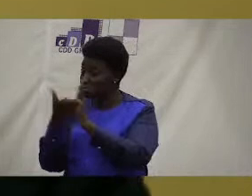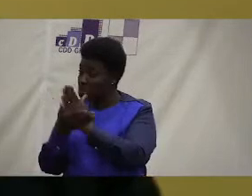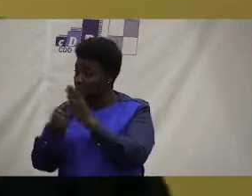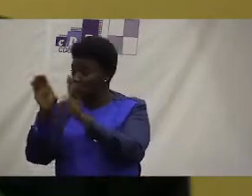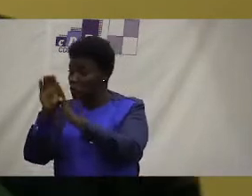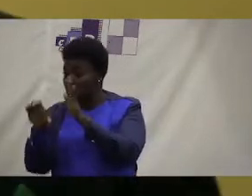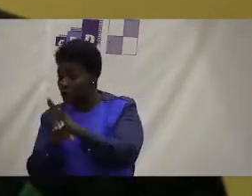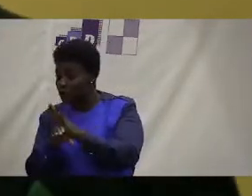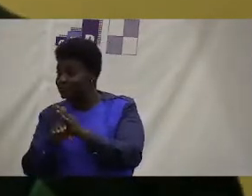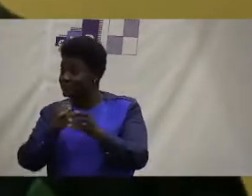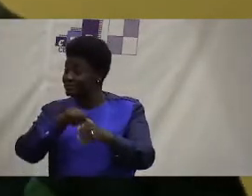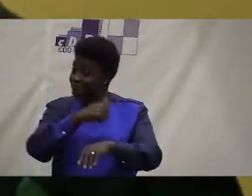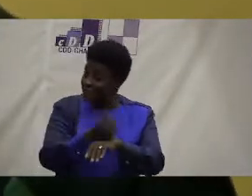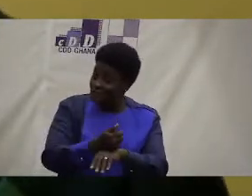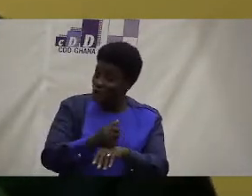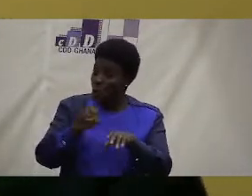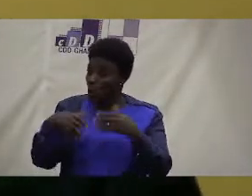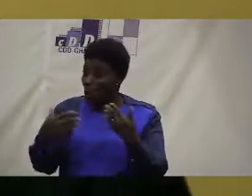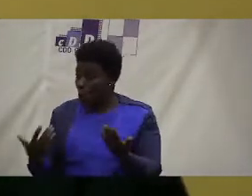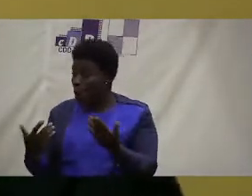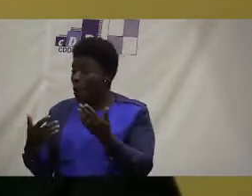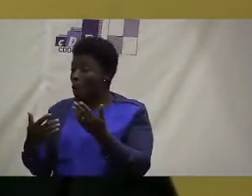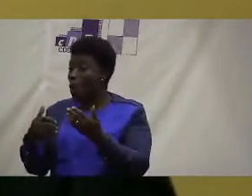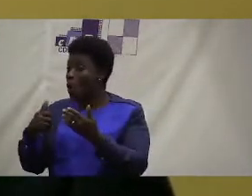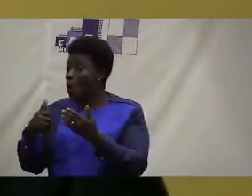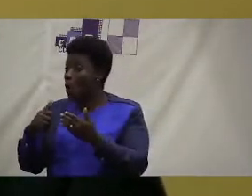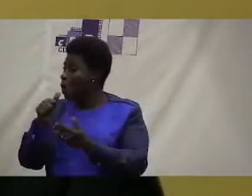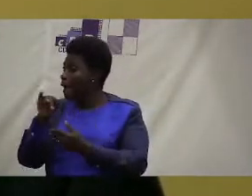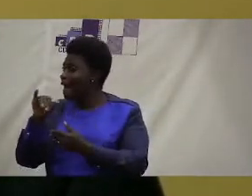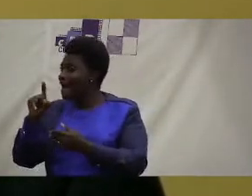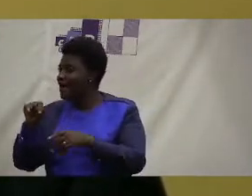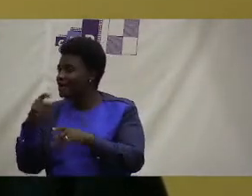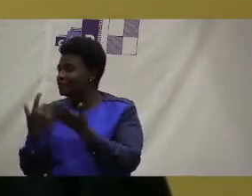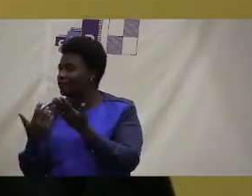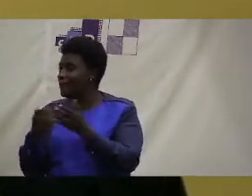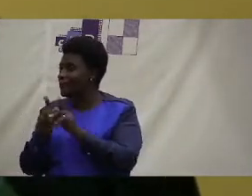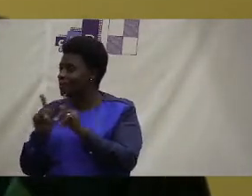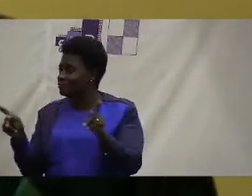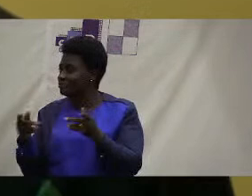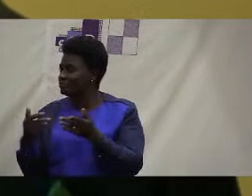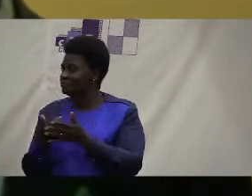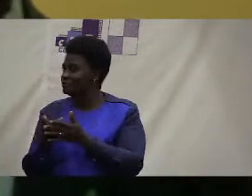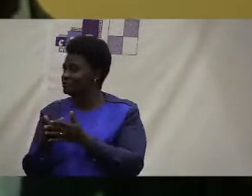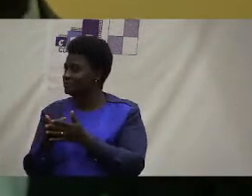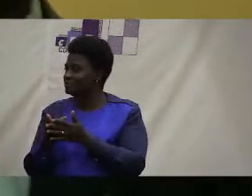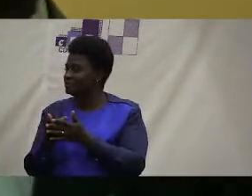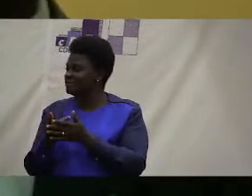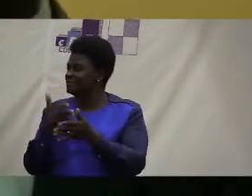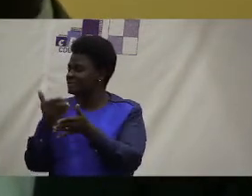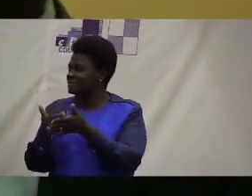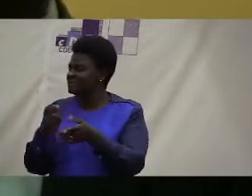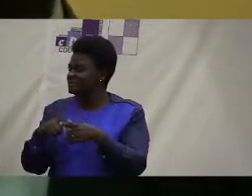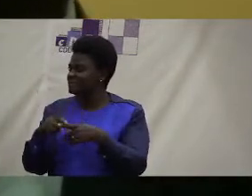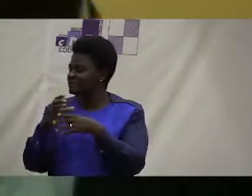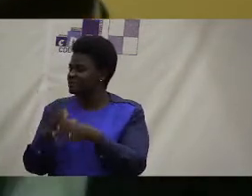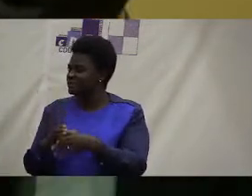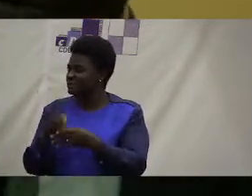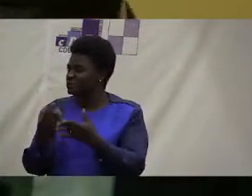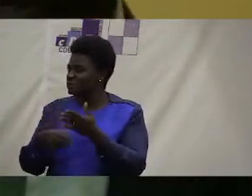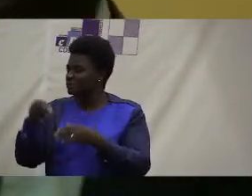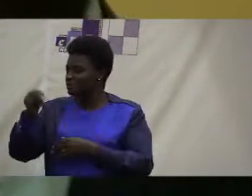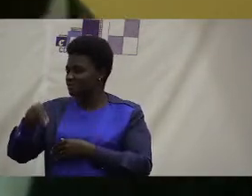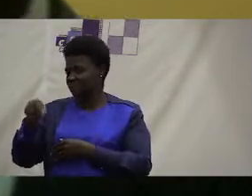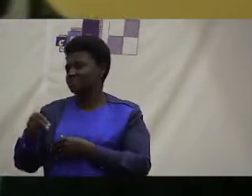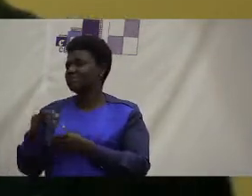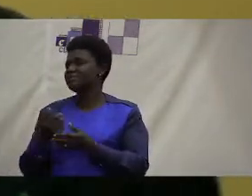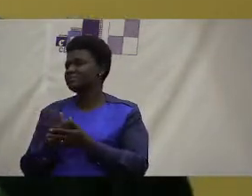by acts of parliament really do not have the independence that is needed for them to be able to hold